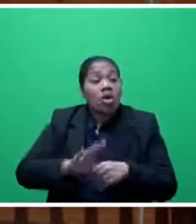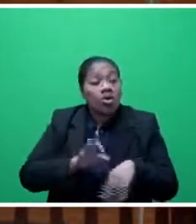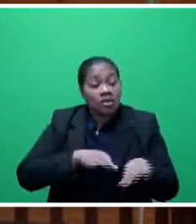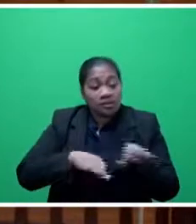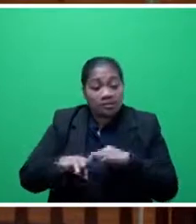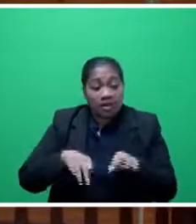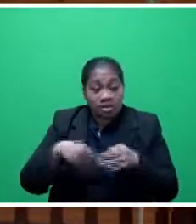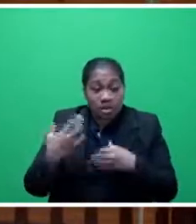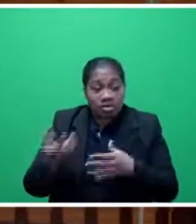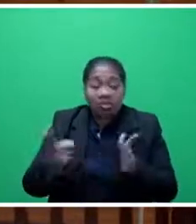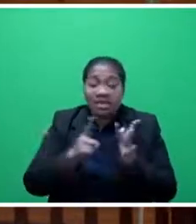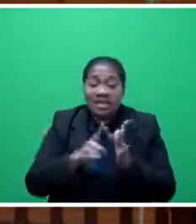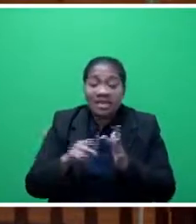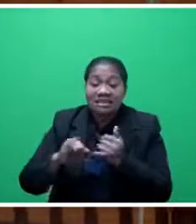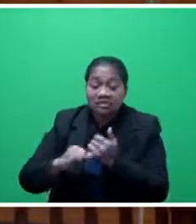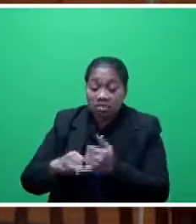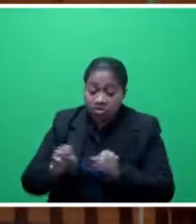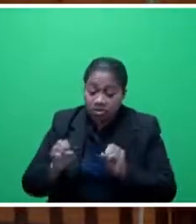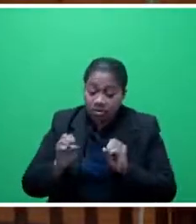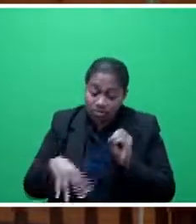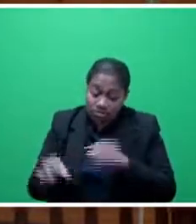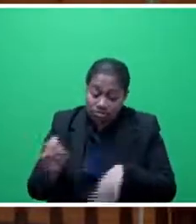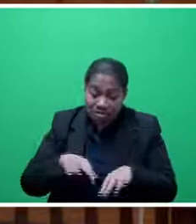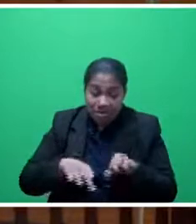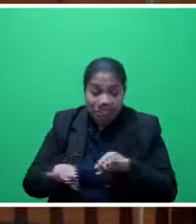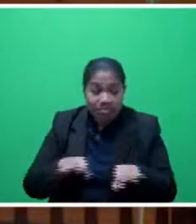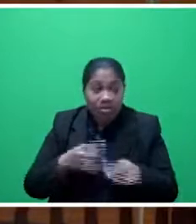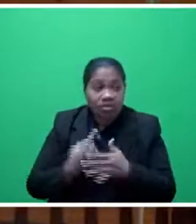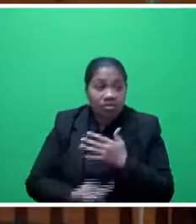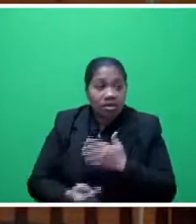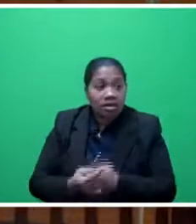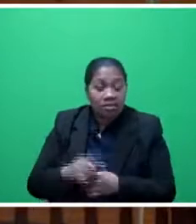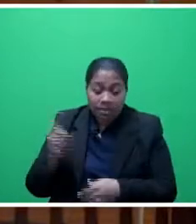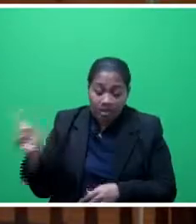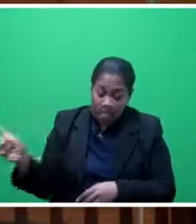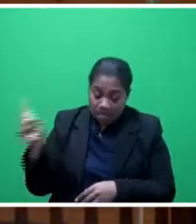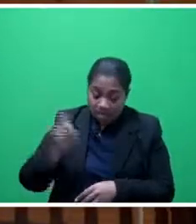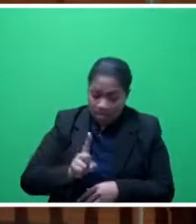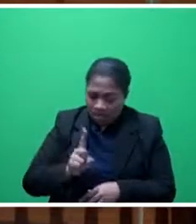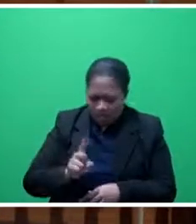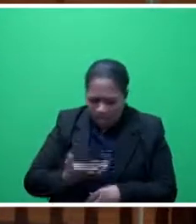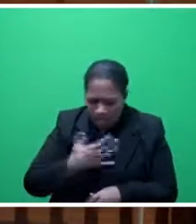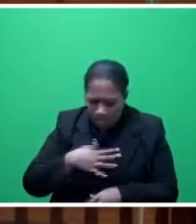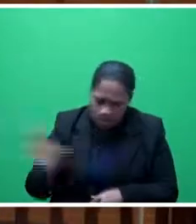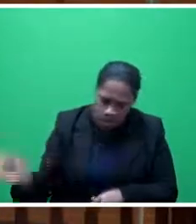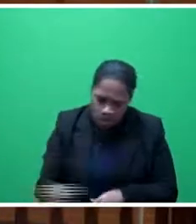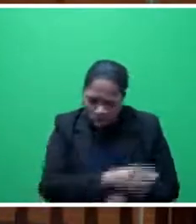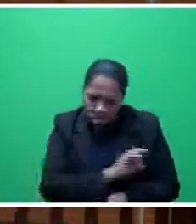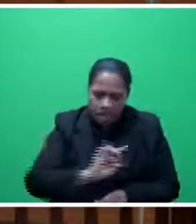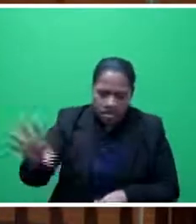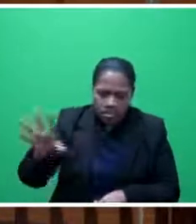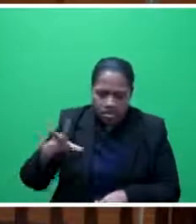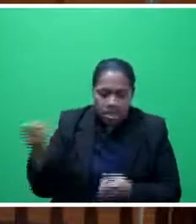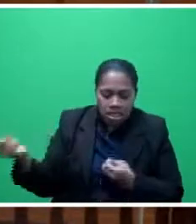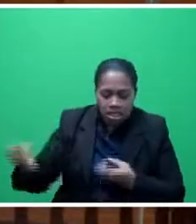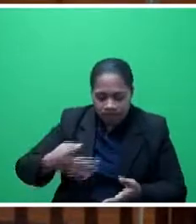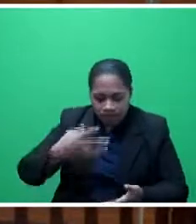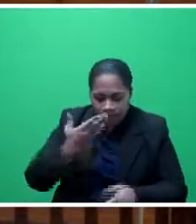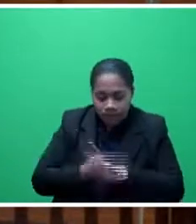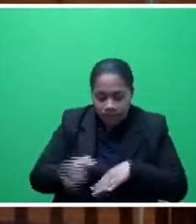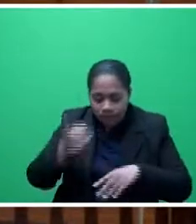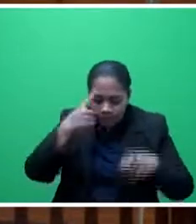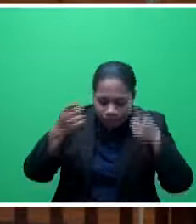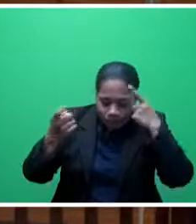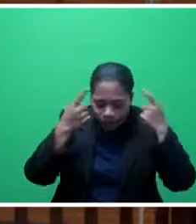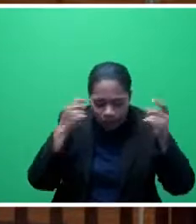Seriratu, put up, he came in and he wiped them all out. He brought in his new ideas. And where are